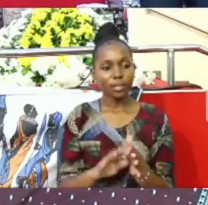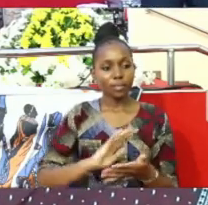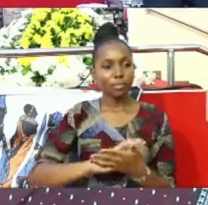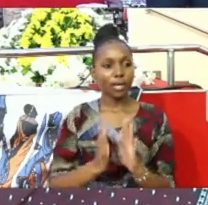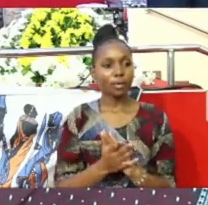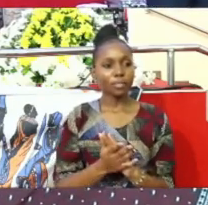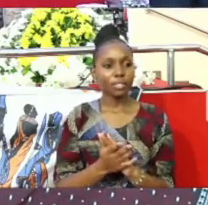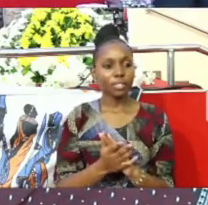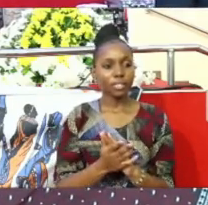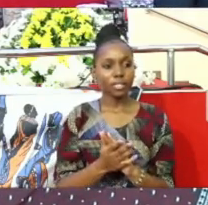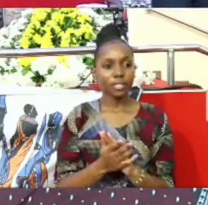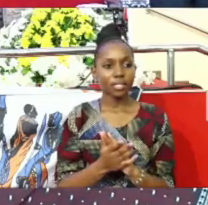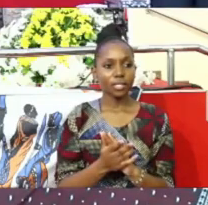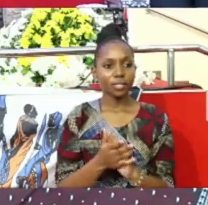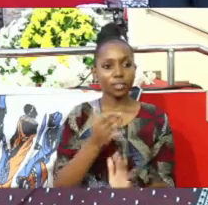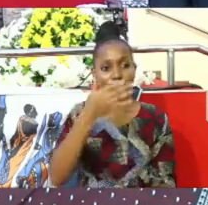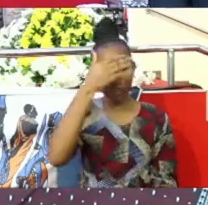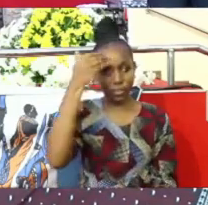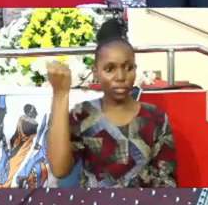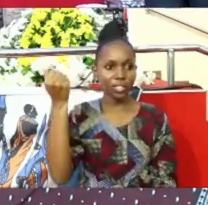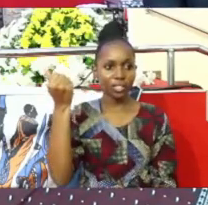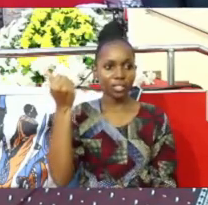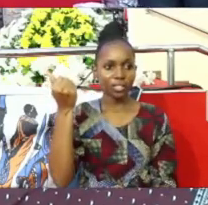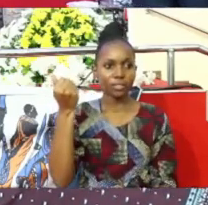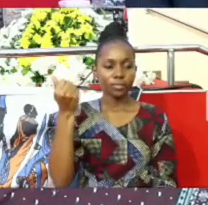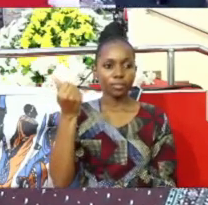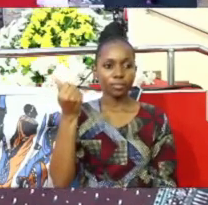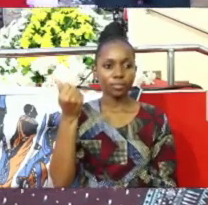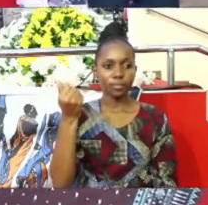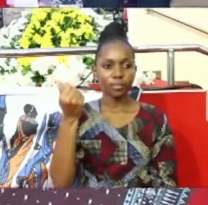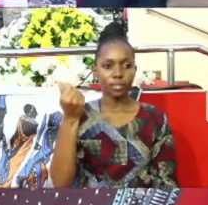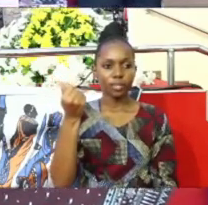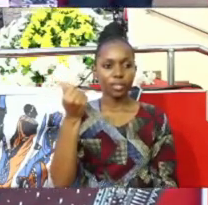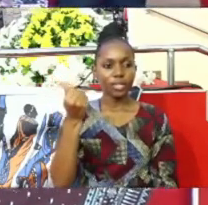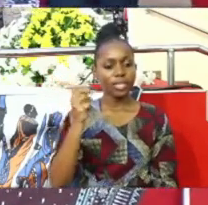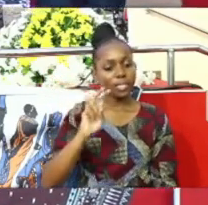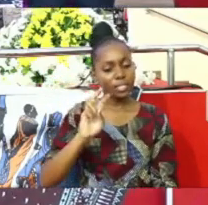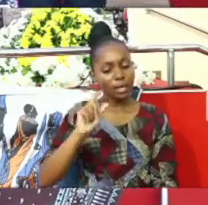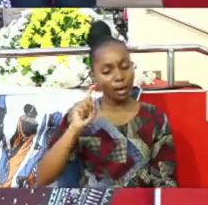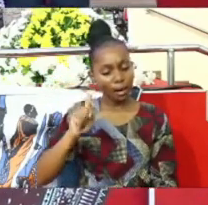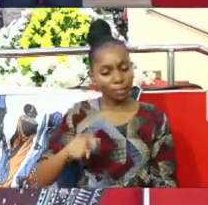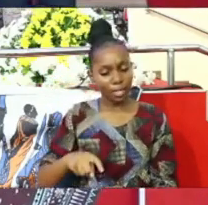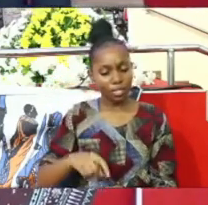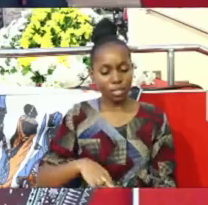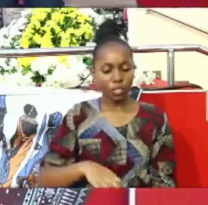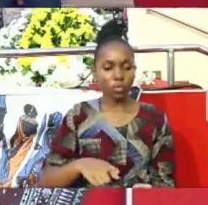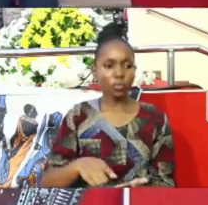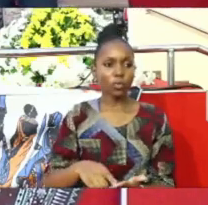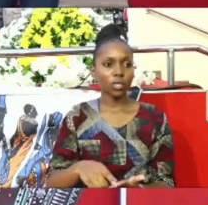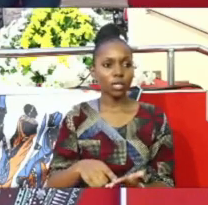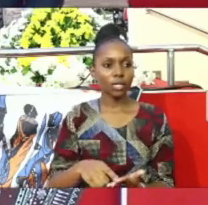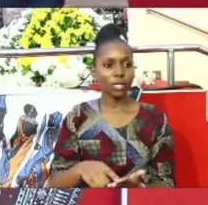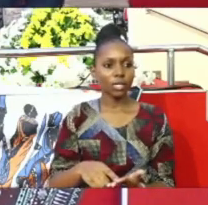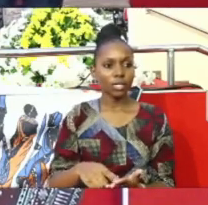shoulders high. Na lazima tutembee na mabega ikiwa juu. Without making apologies. Bila ku kuweza kuomba msamaha. Not in